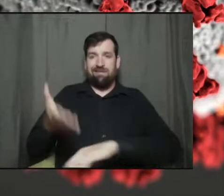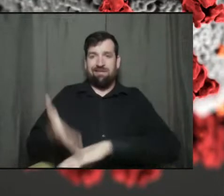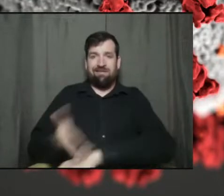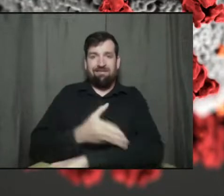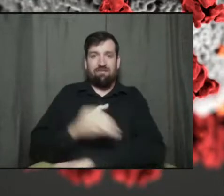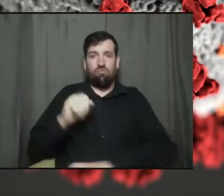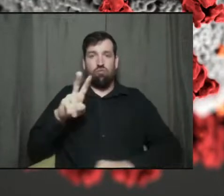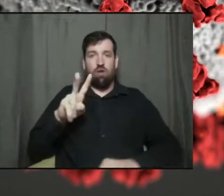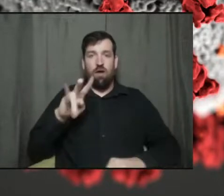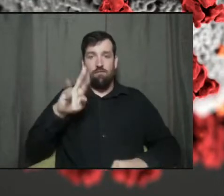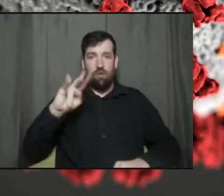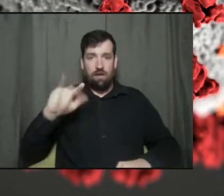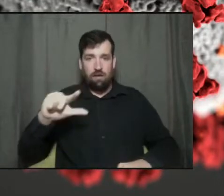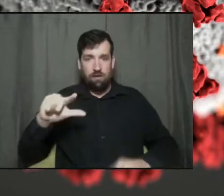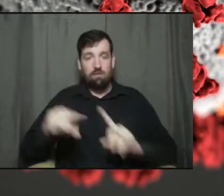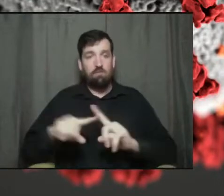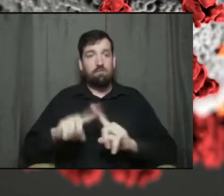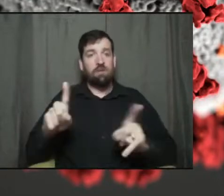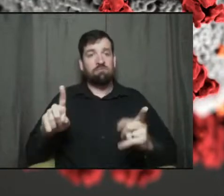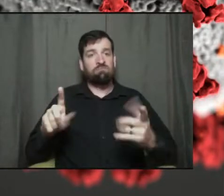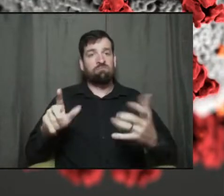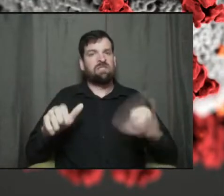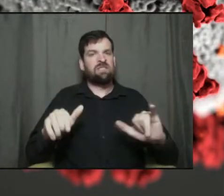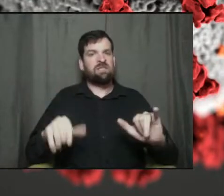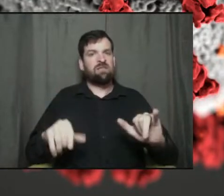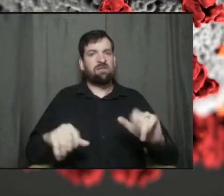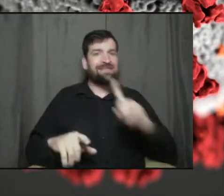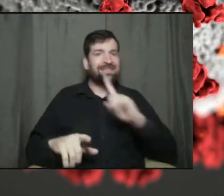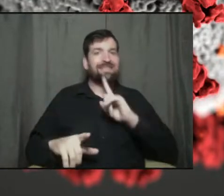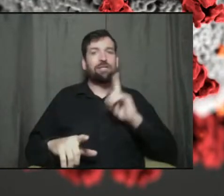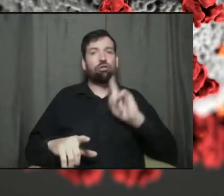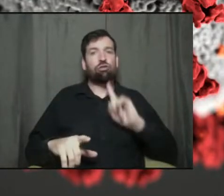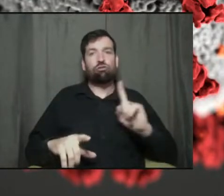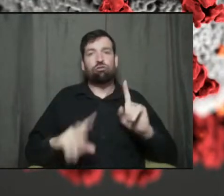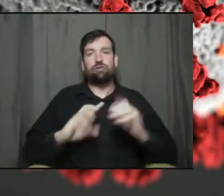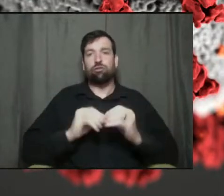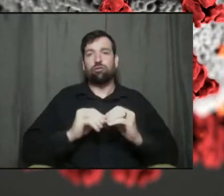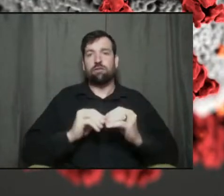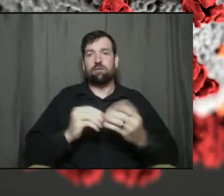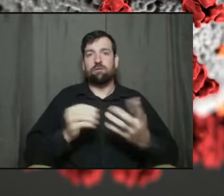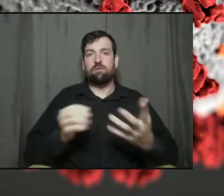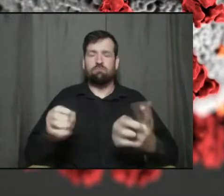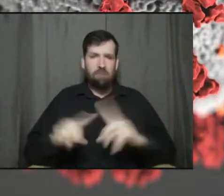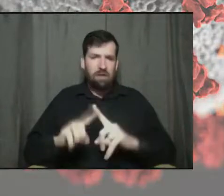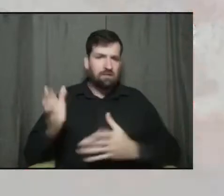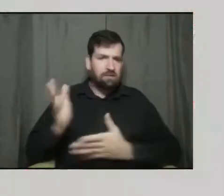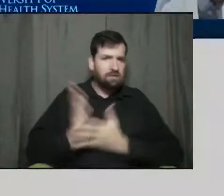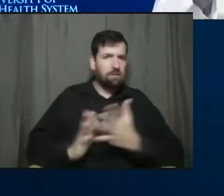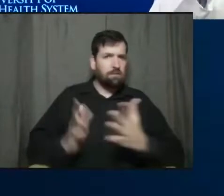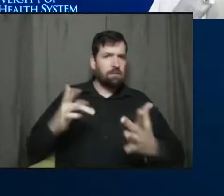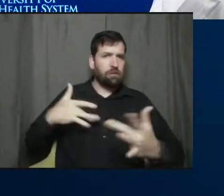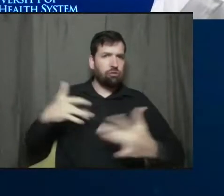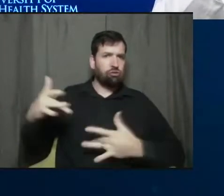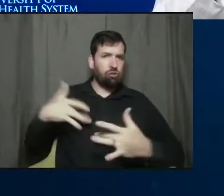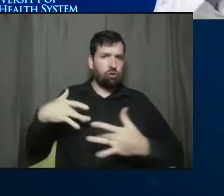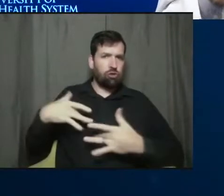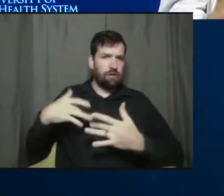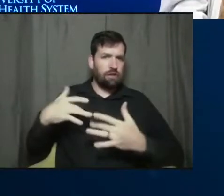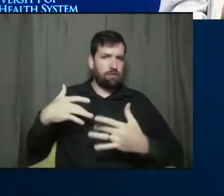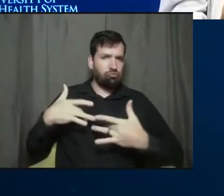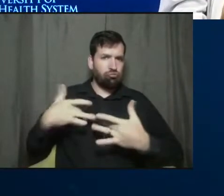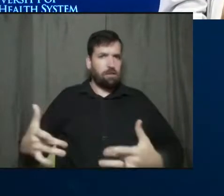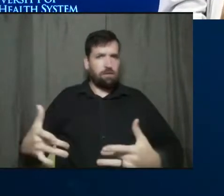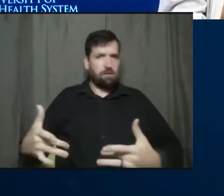be in those single digits. We like that. But Yeah. nationally, there are a few concerning trends, right? The number of new cases, despite a